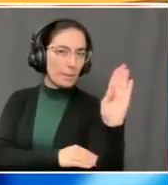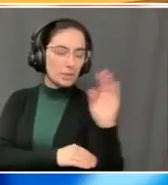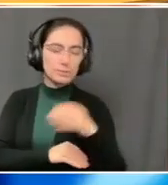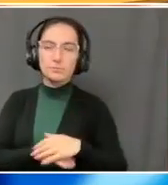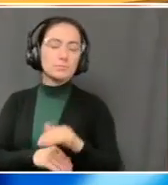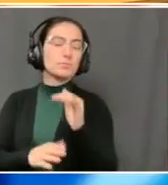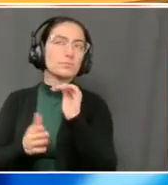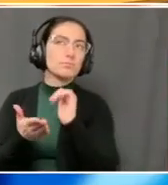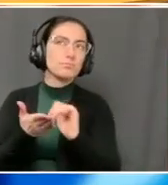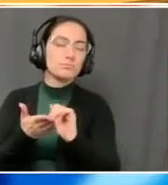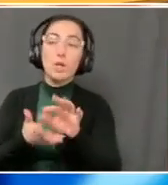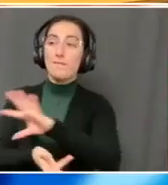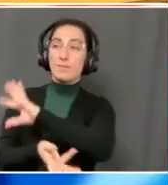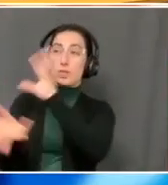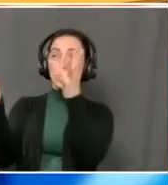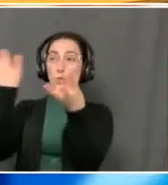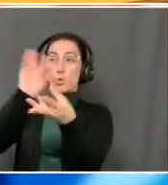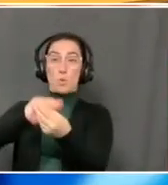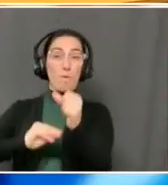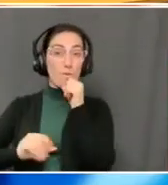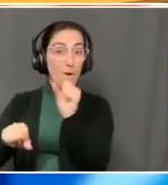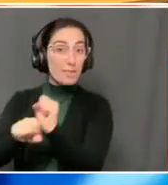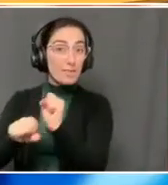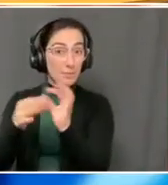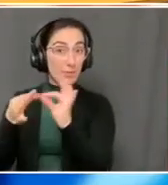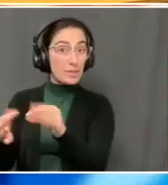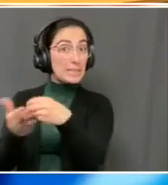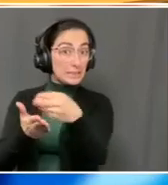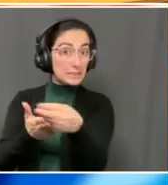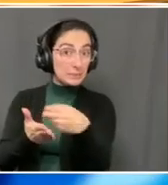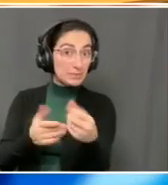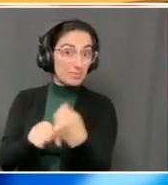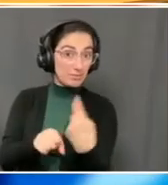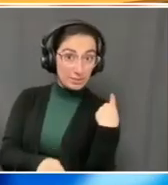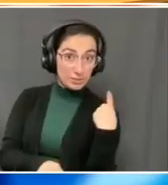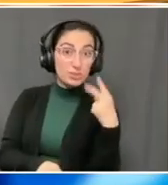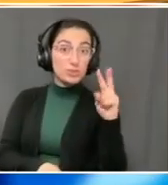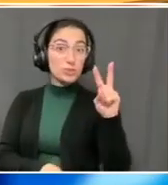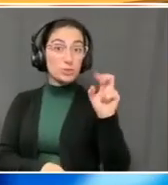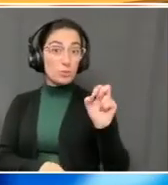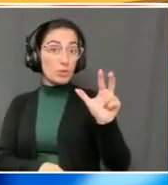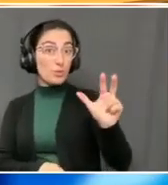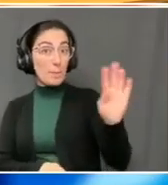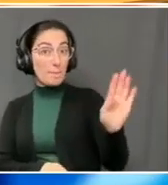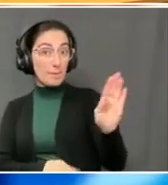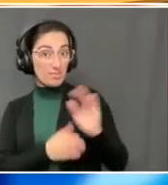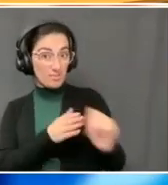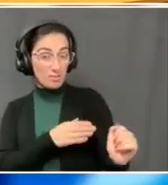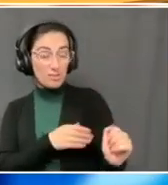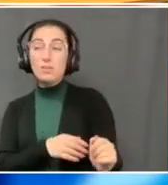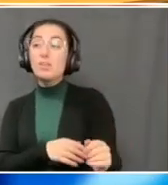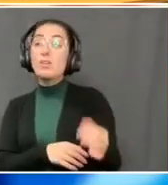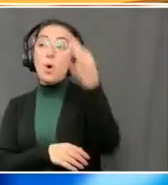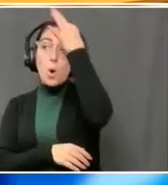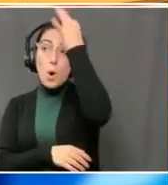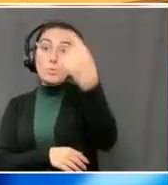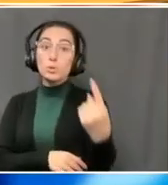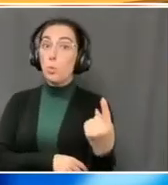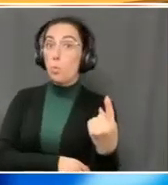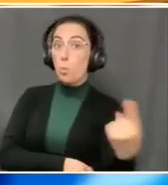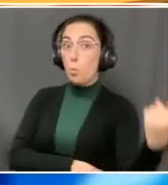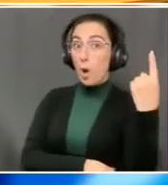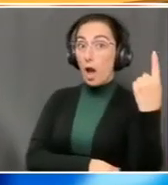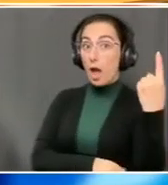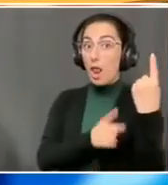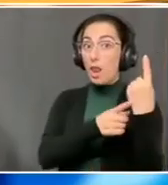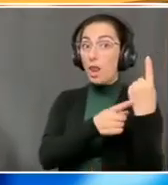Of the total non-labor spend last year of the $2.3 billion, about almost $1 billion was at